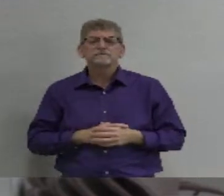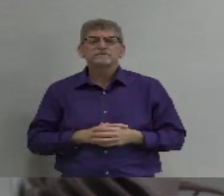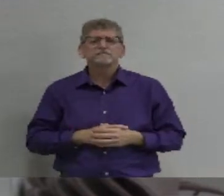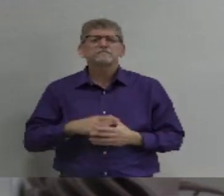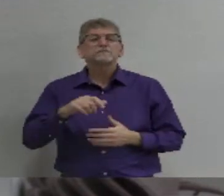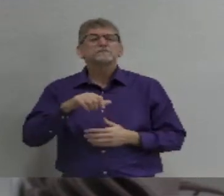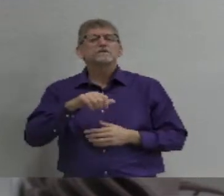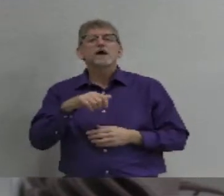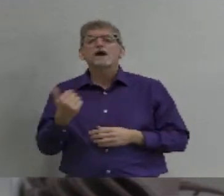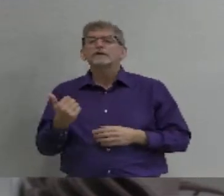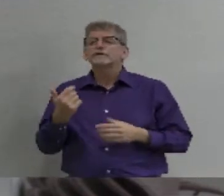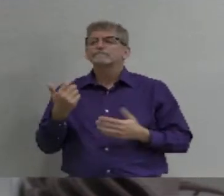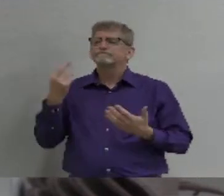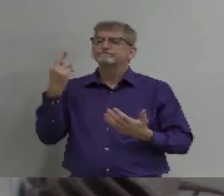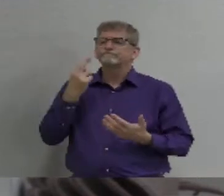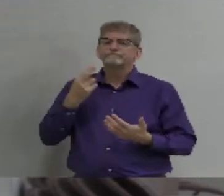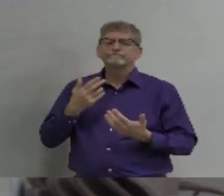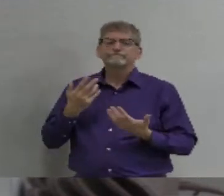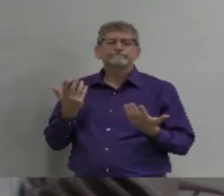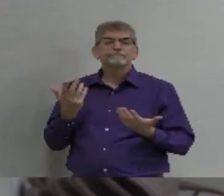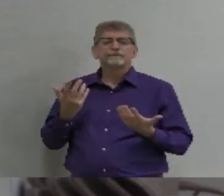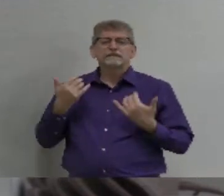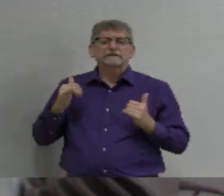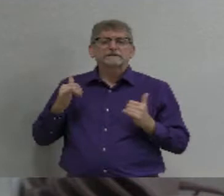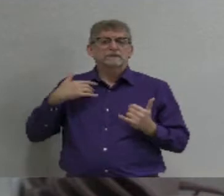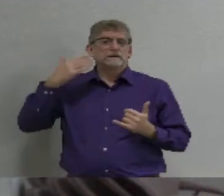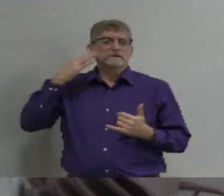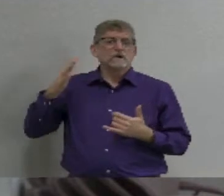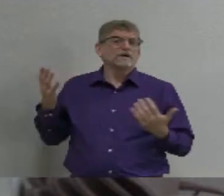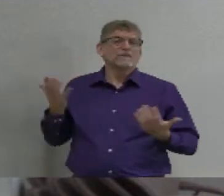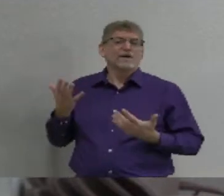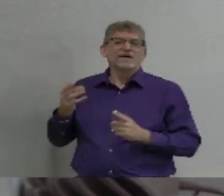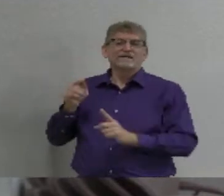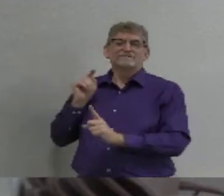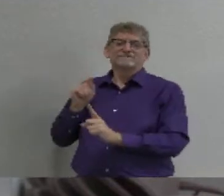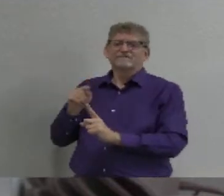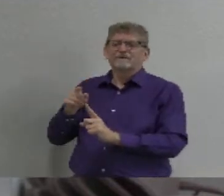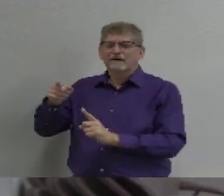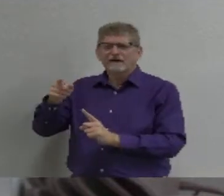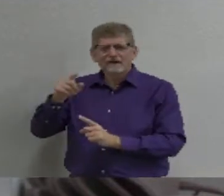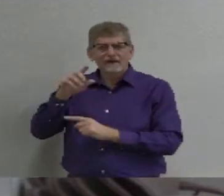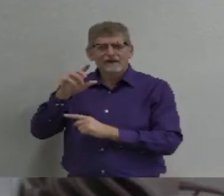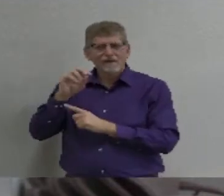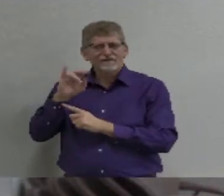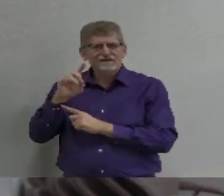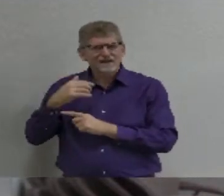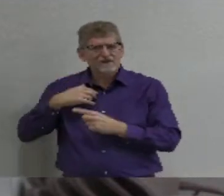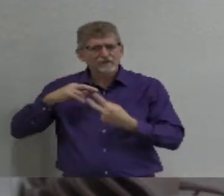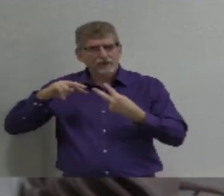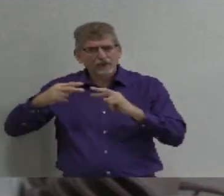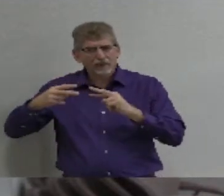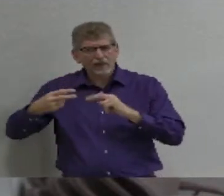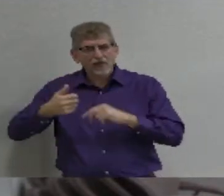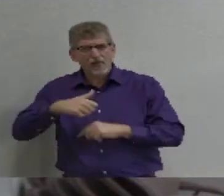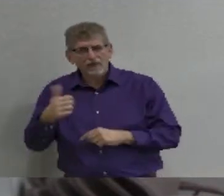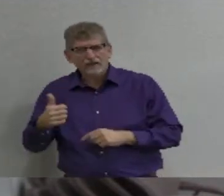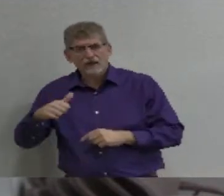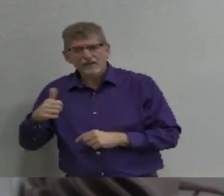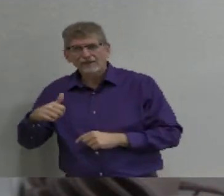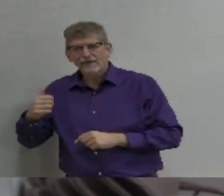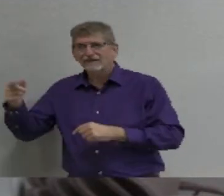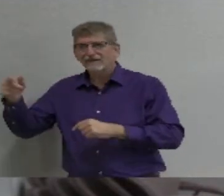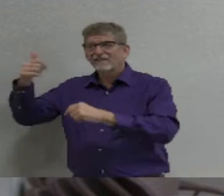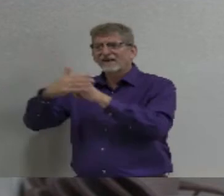somewhat unknown are the variant strains. We know we have the variant strains here in our county as they